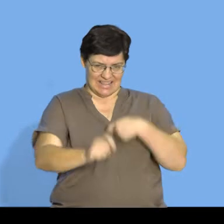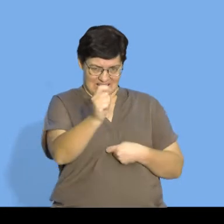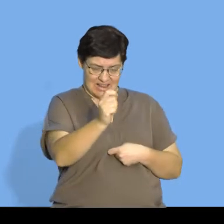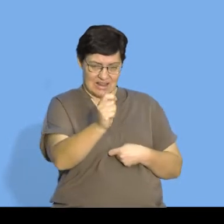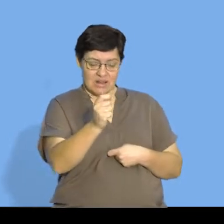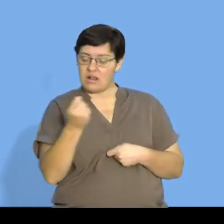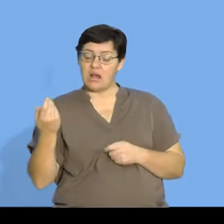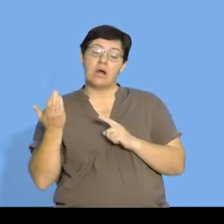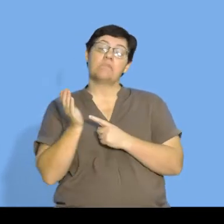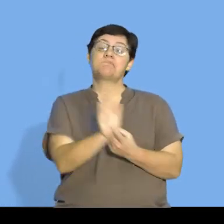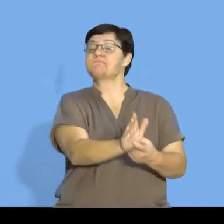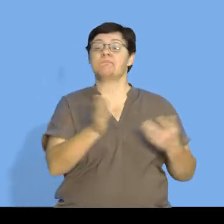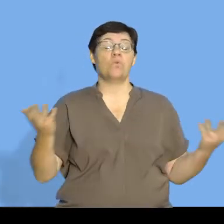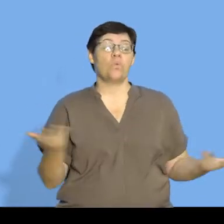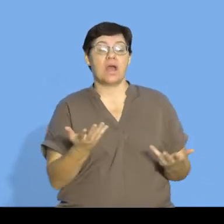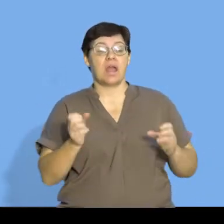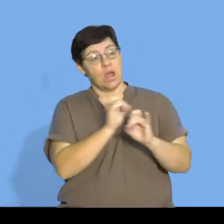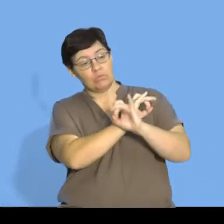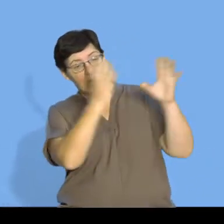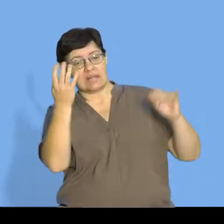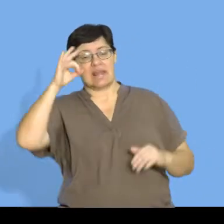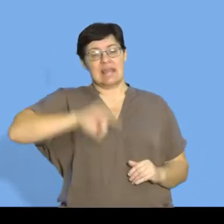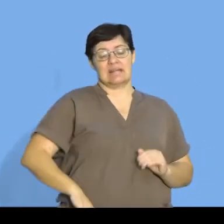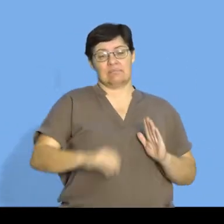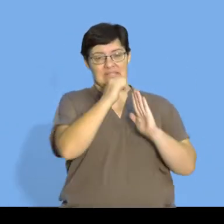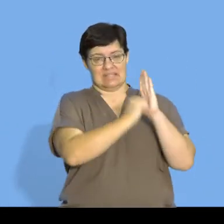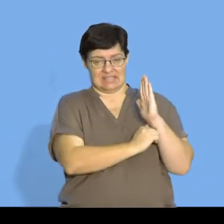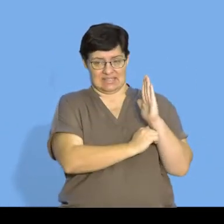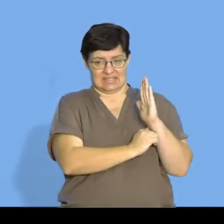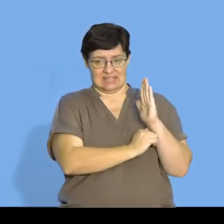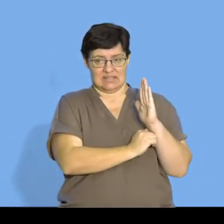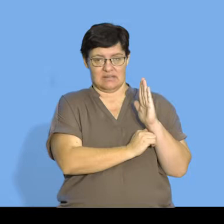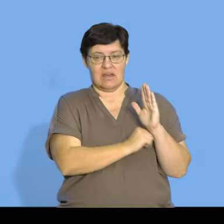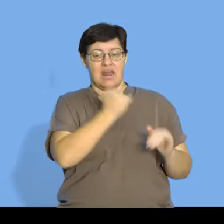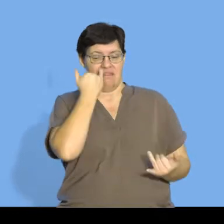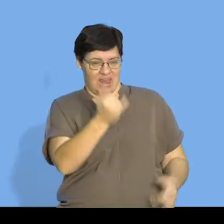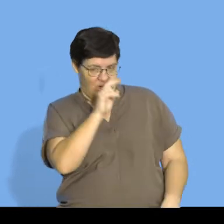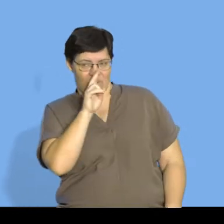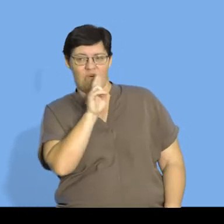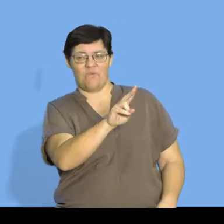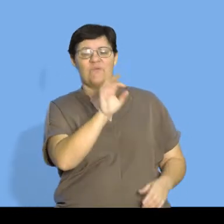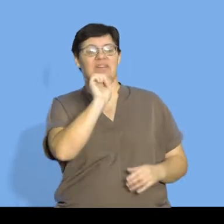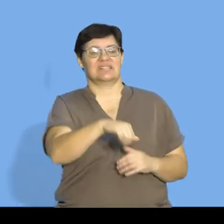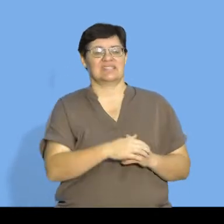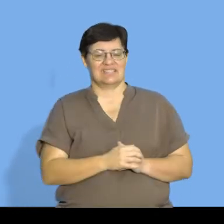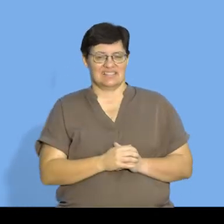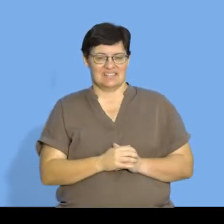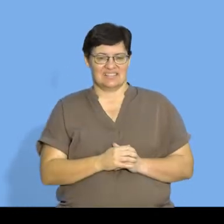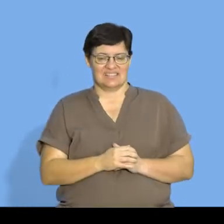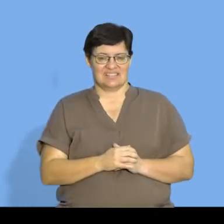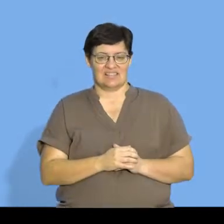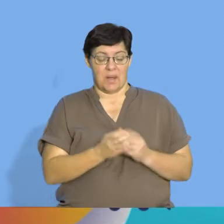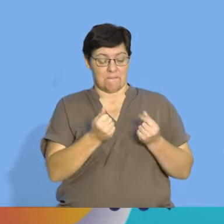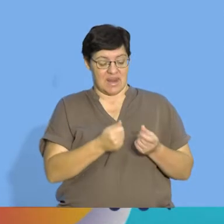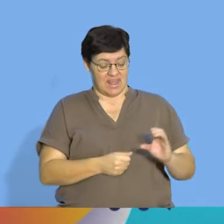appear in the projected income statement. Clearly you can see now. We're talking